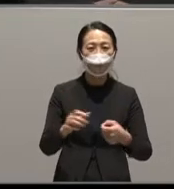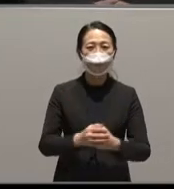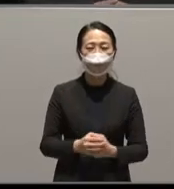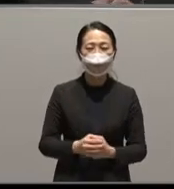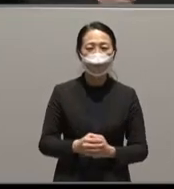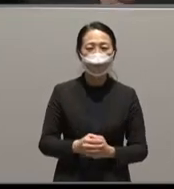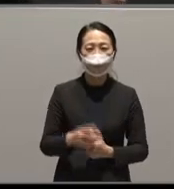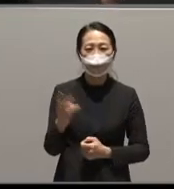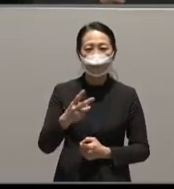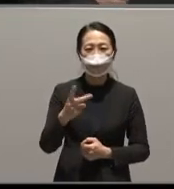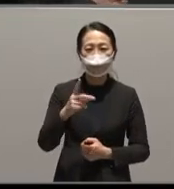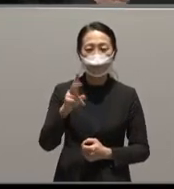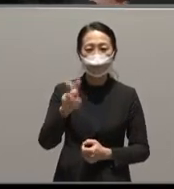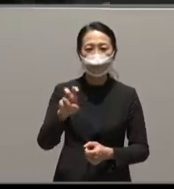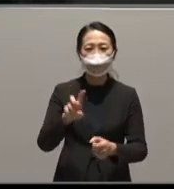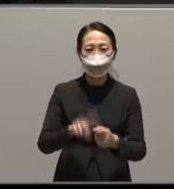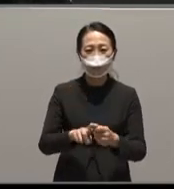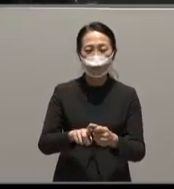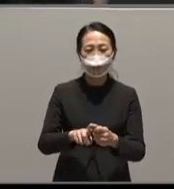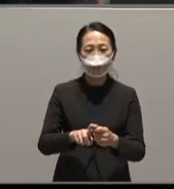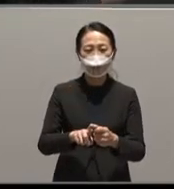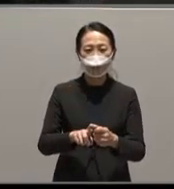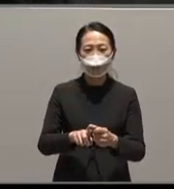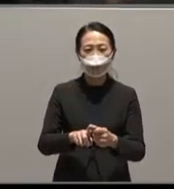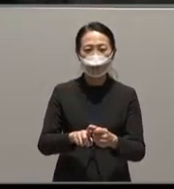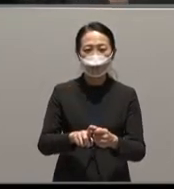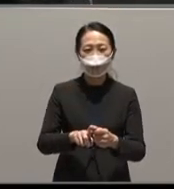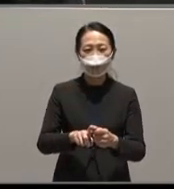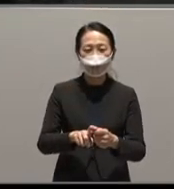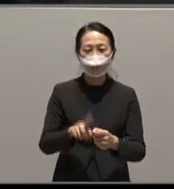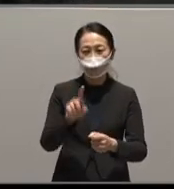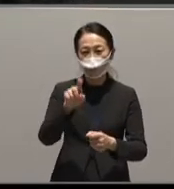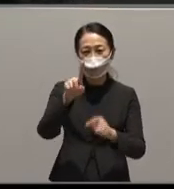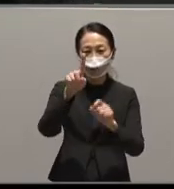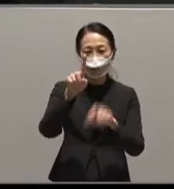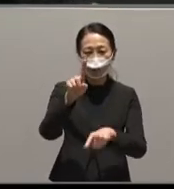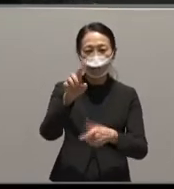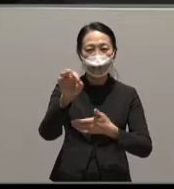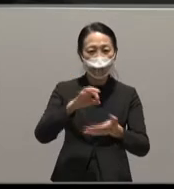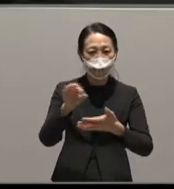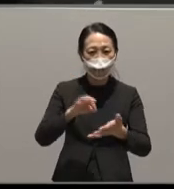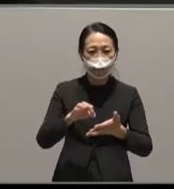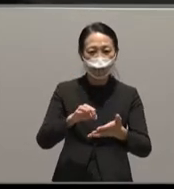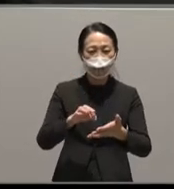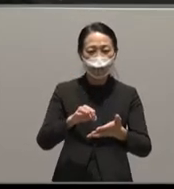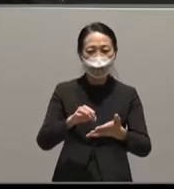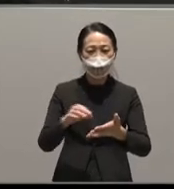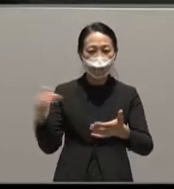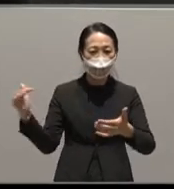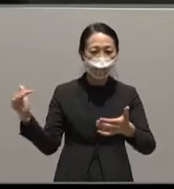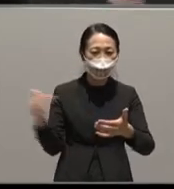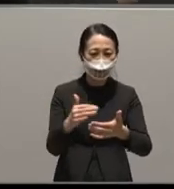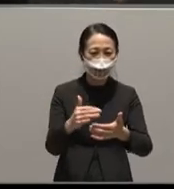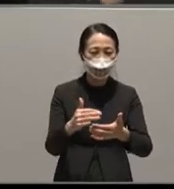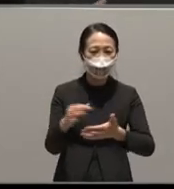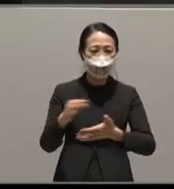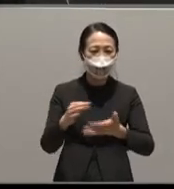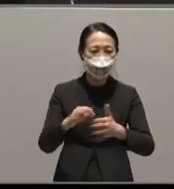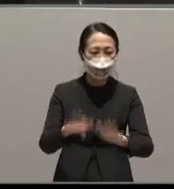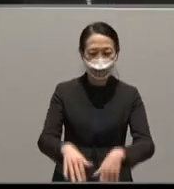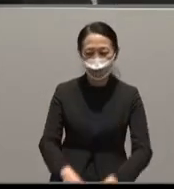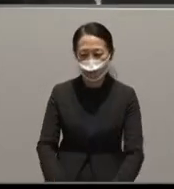traditional, Romanian, Hungarian, and Italian. And in 2020, November, Japanese version